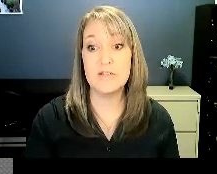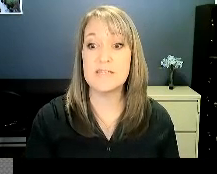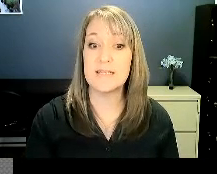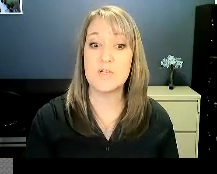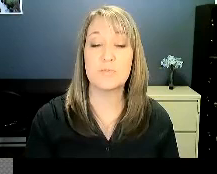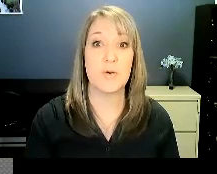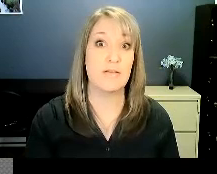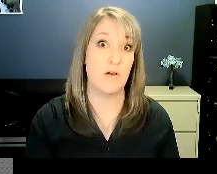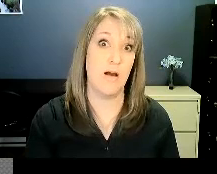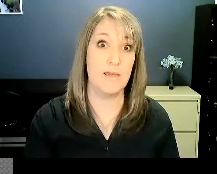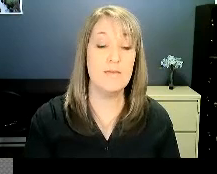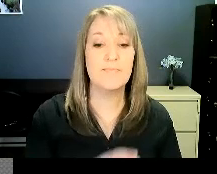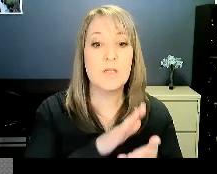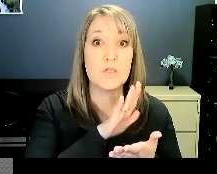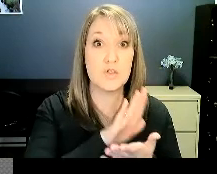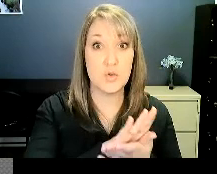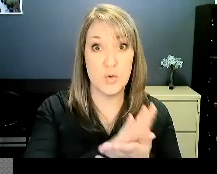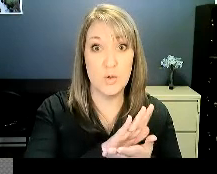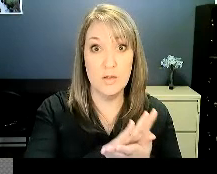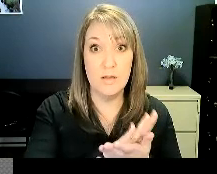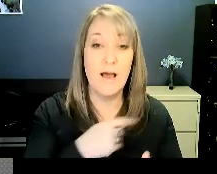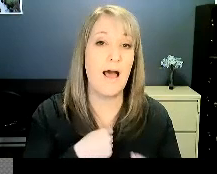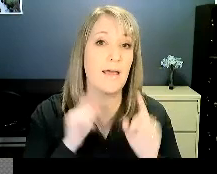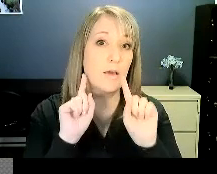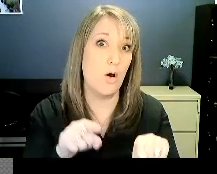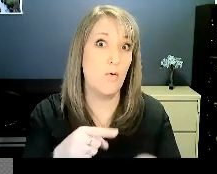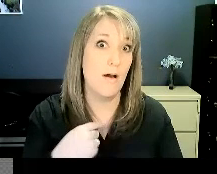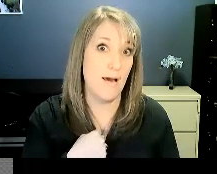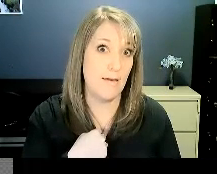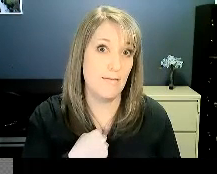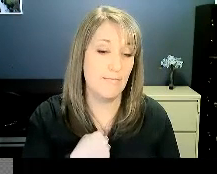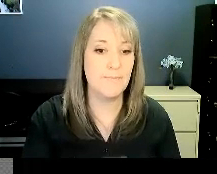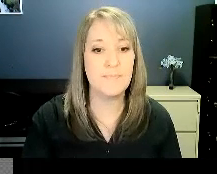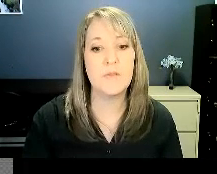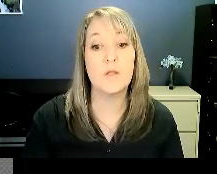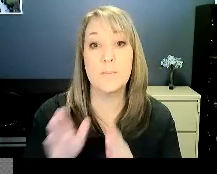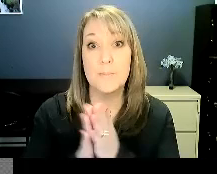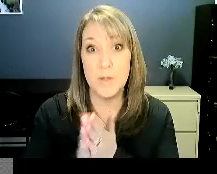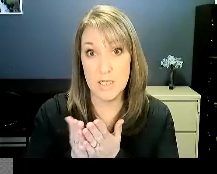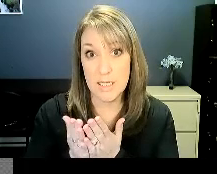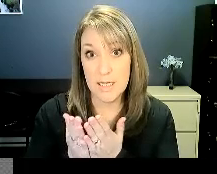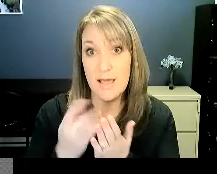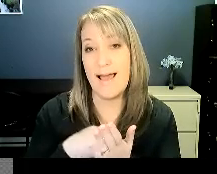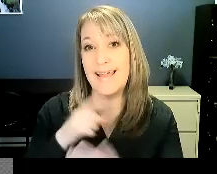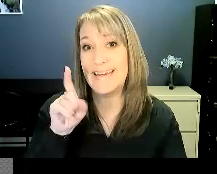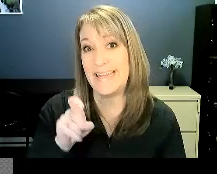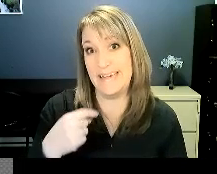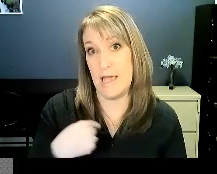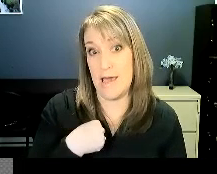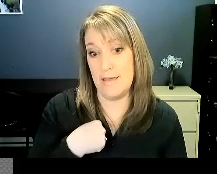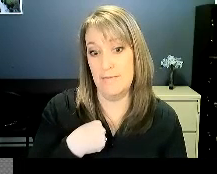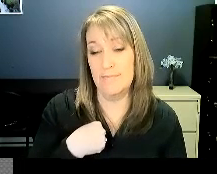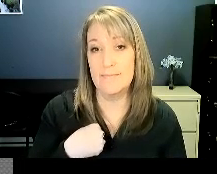be signed using subject pronoun copy. School, I go, I. Book, I